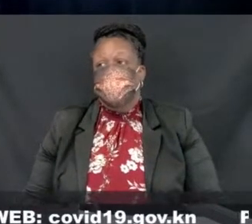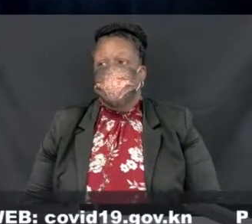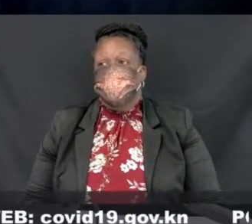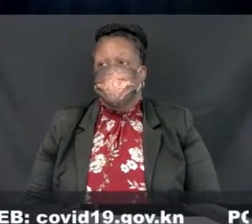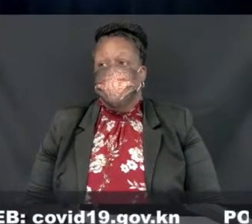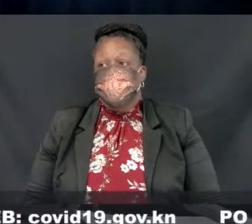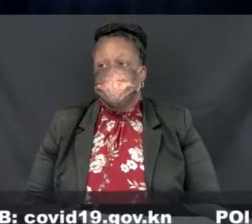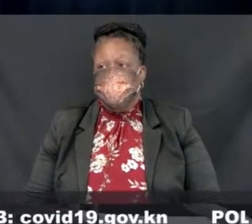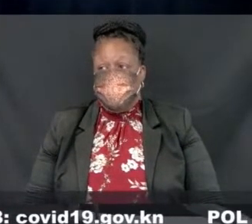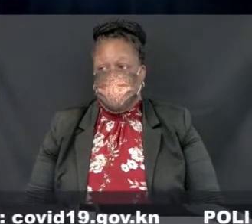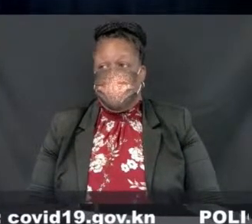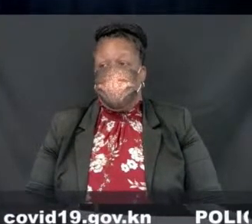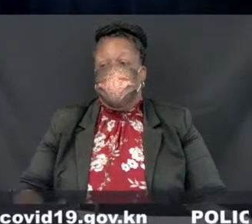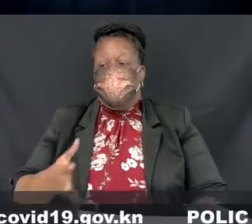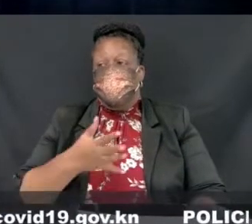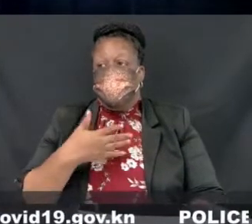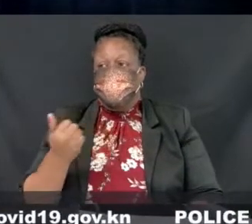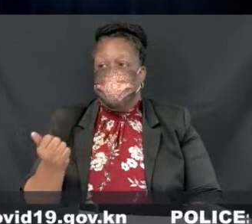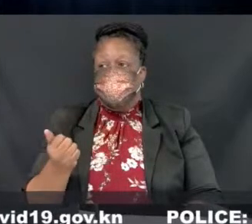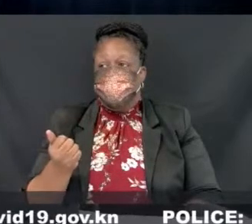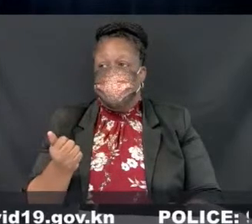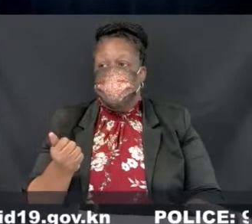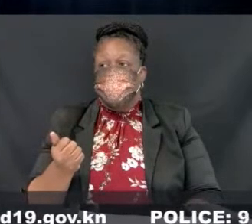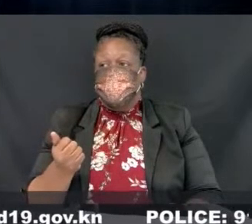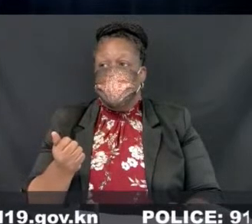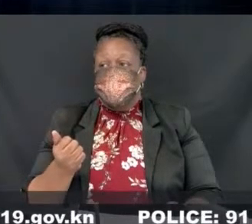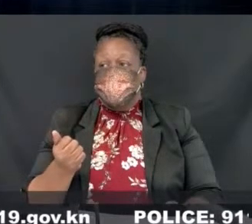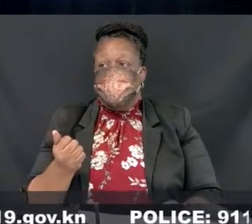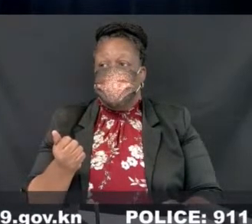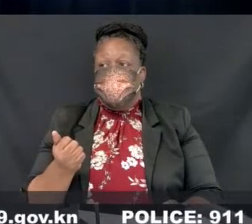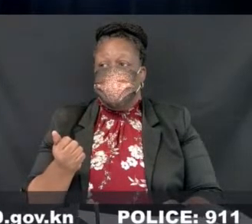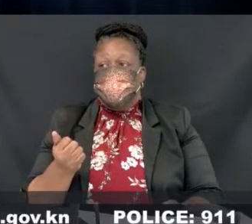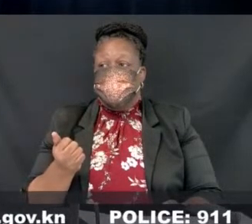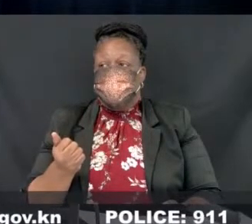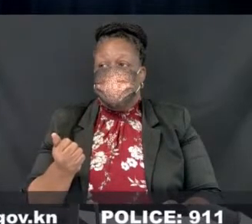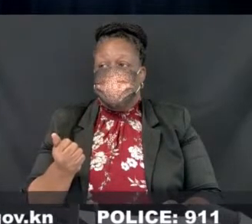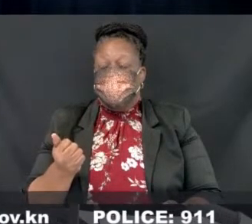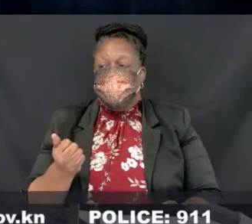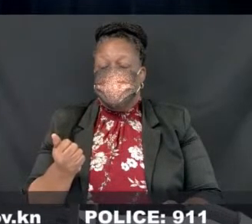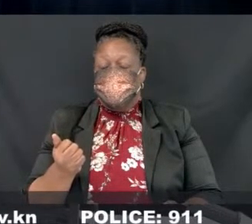and the Small Charges Act make provision for this.